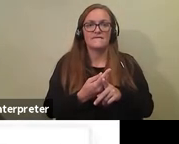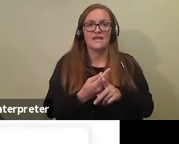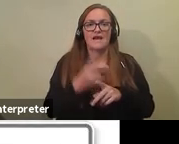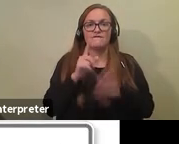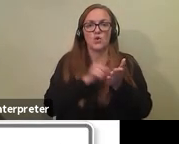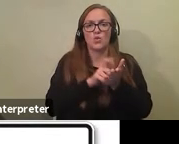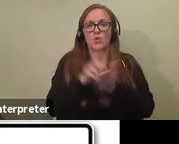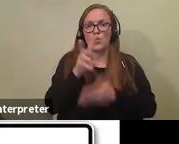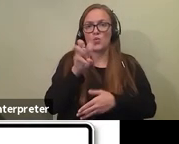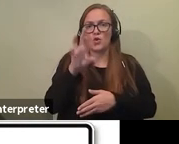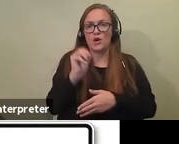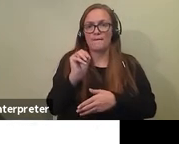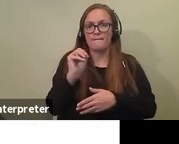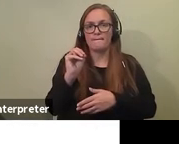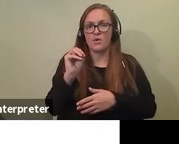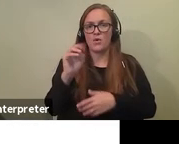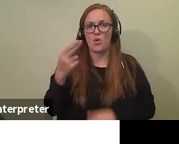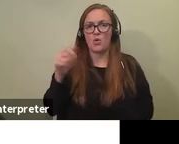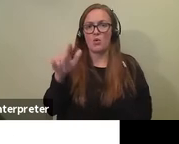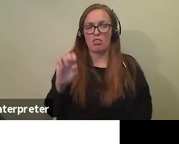Wormholes. This is